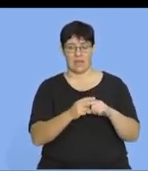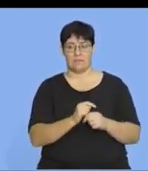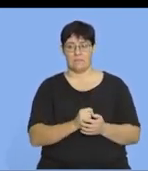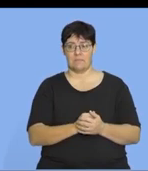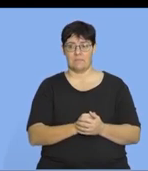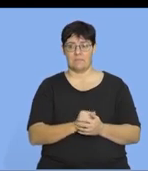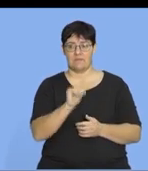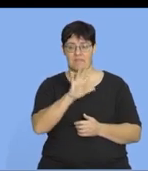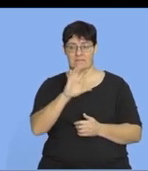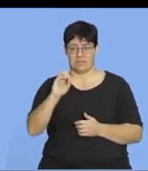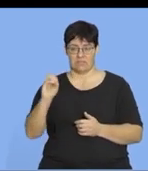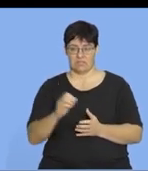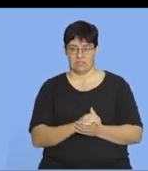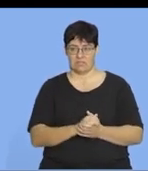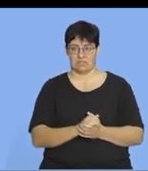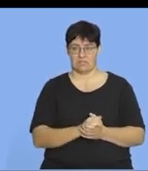times by 500,